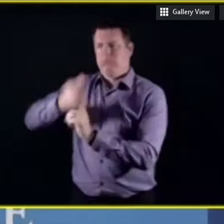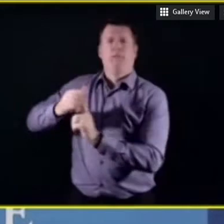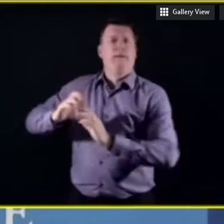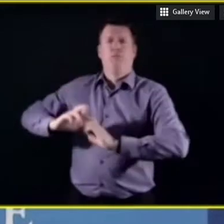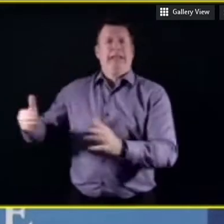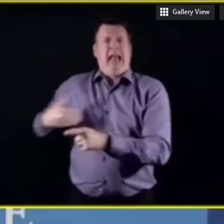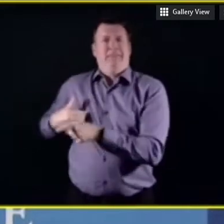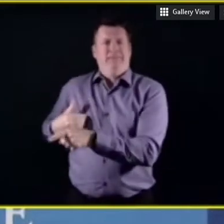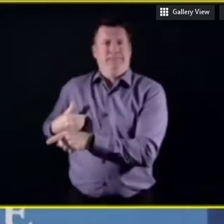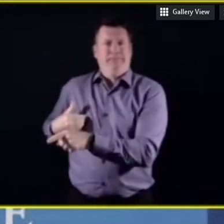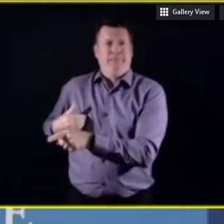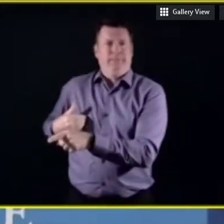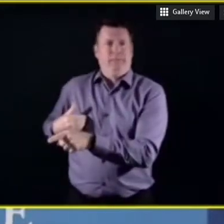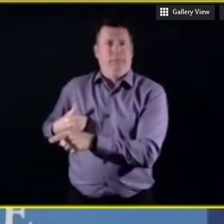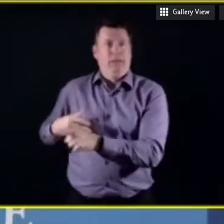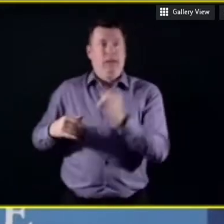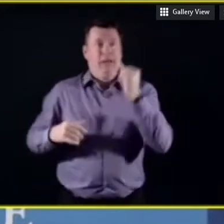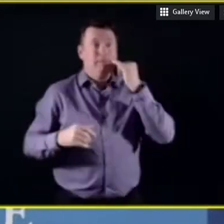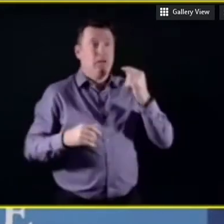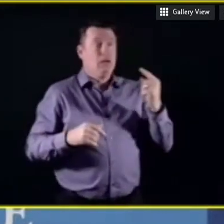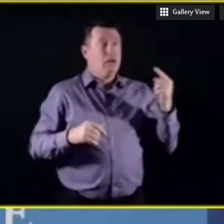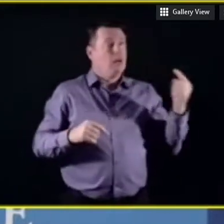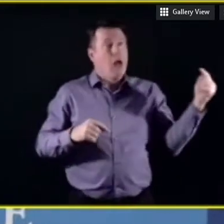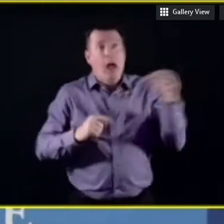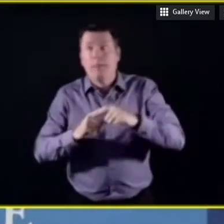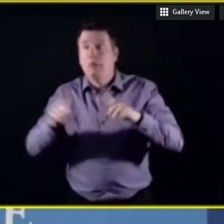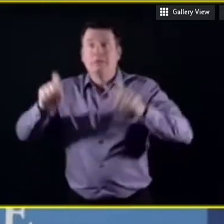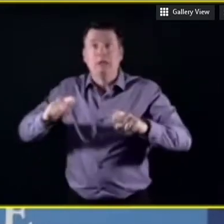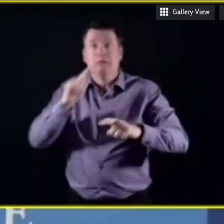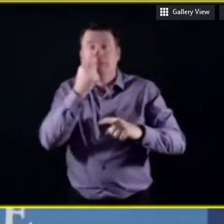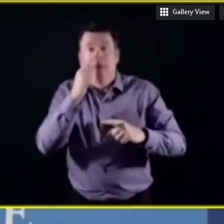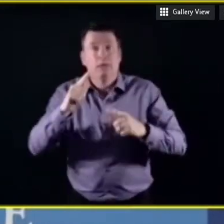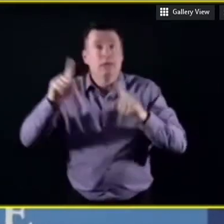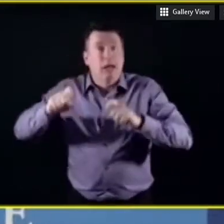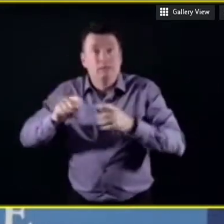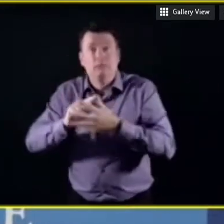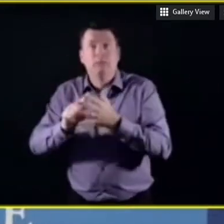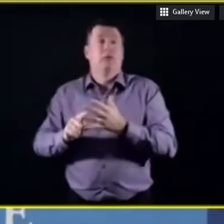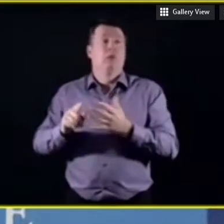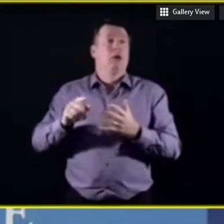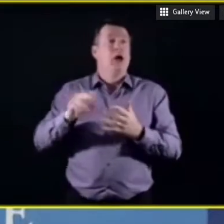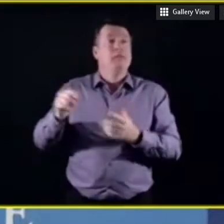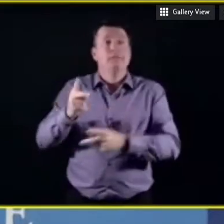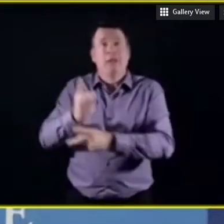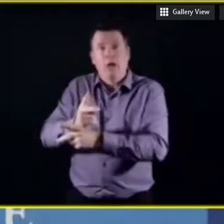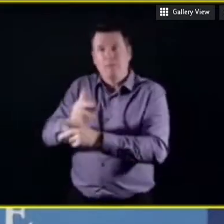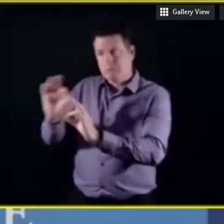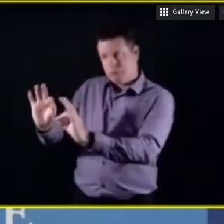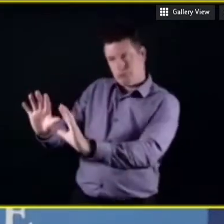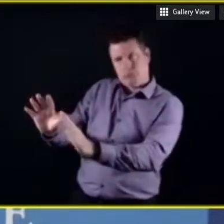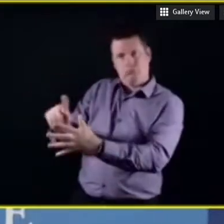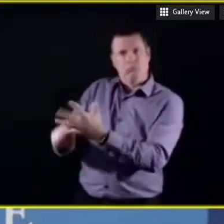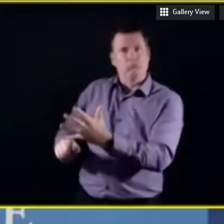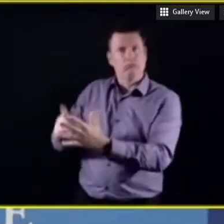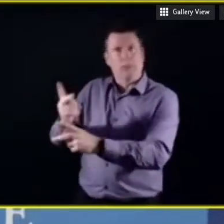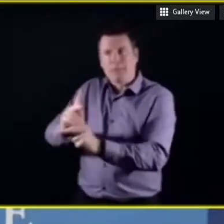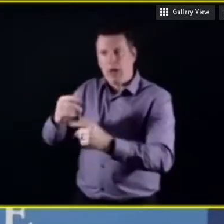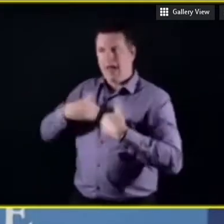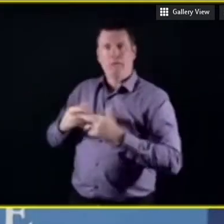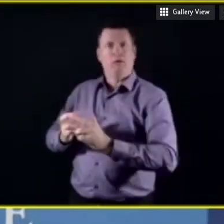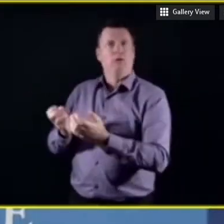site, we can also offer them care, because many patients with potential COVID disease,